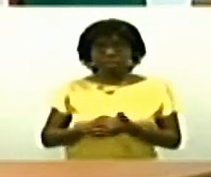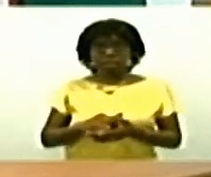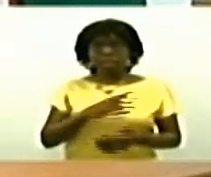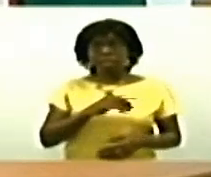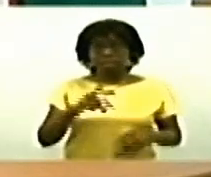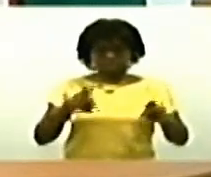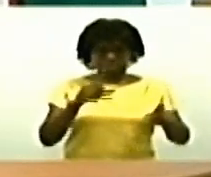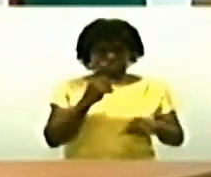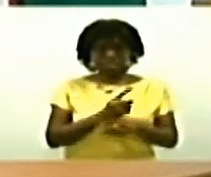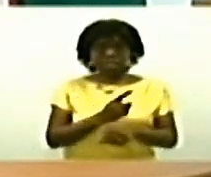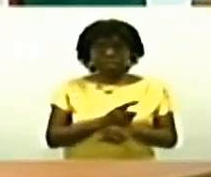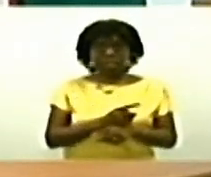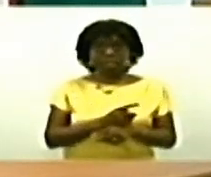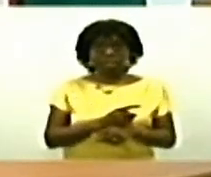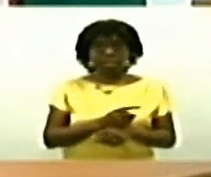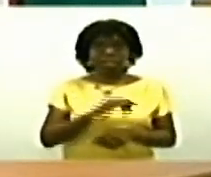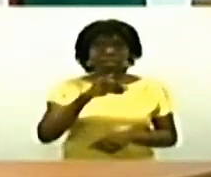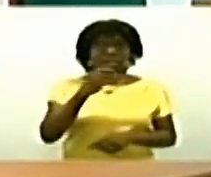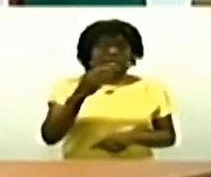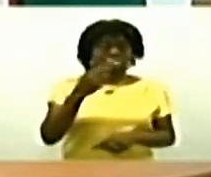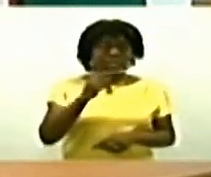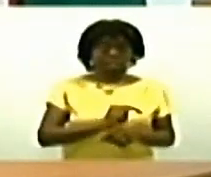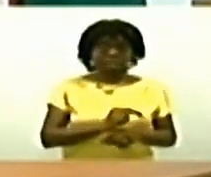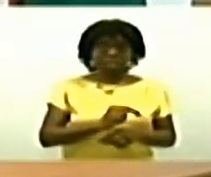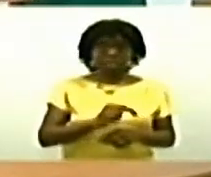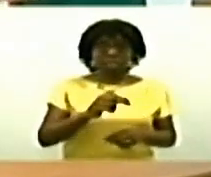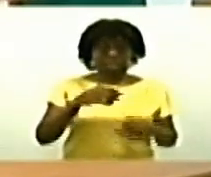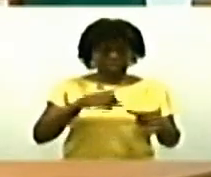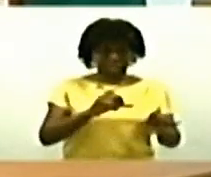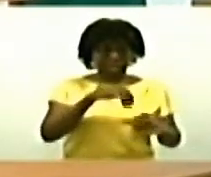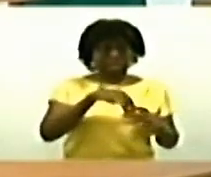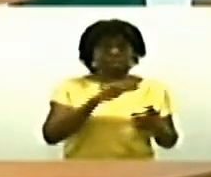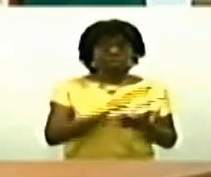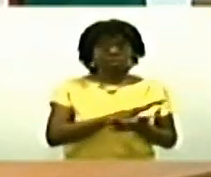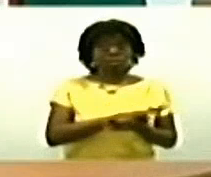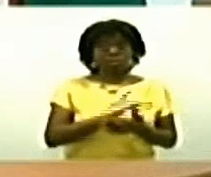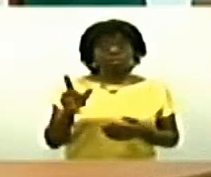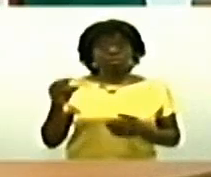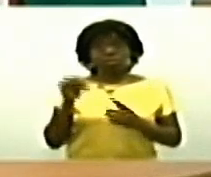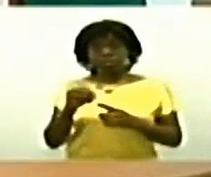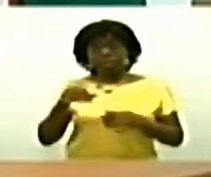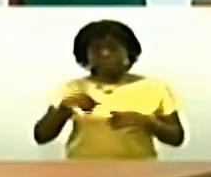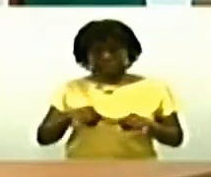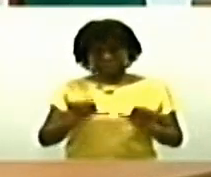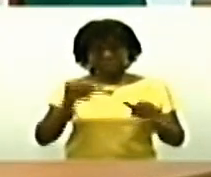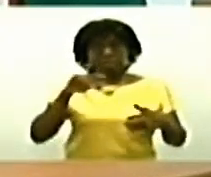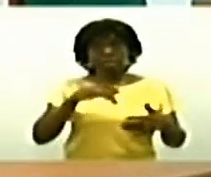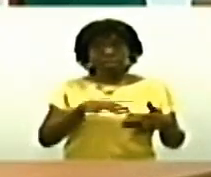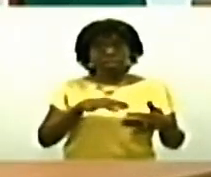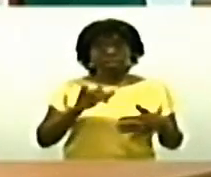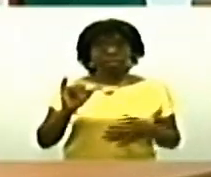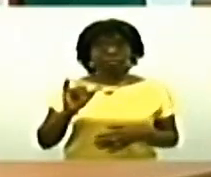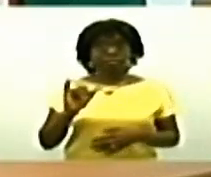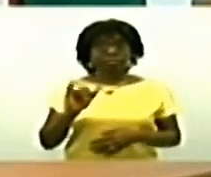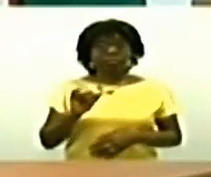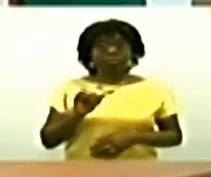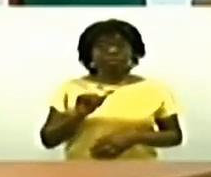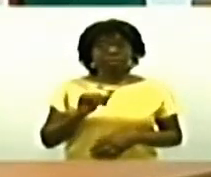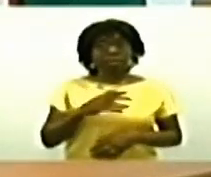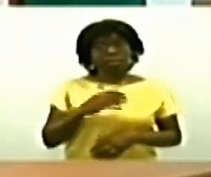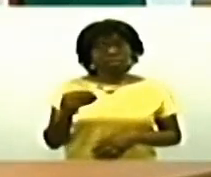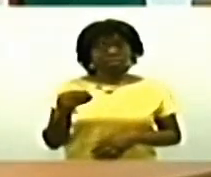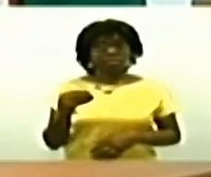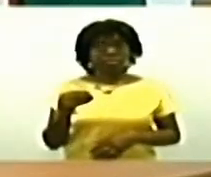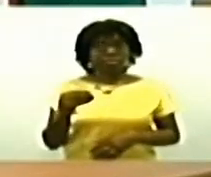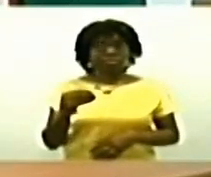right. I mean, Judd is in the Senate, he's still in school, you too, still studying. You know, and